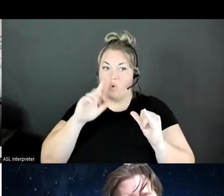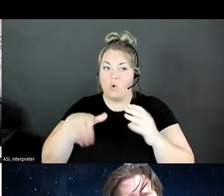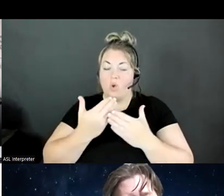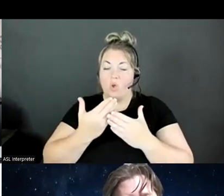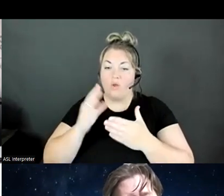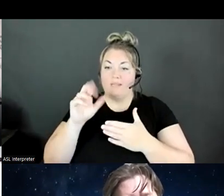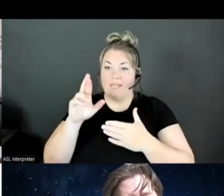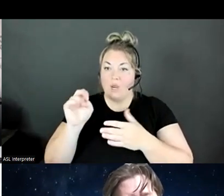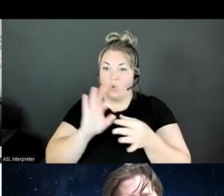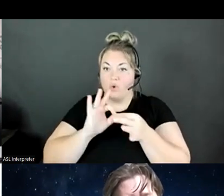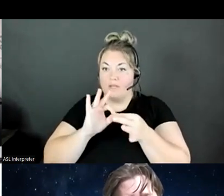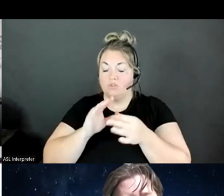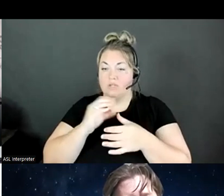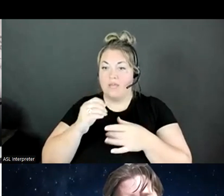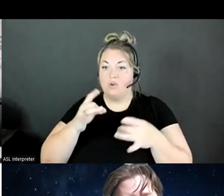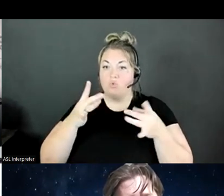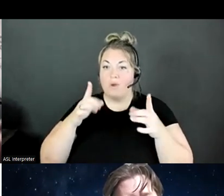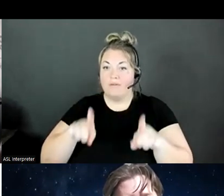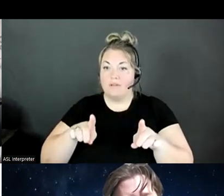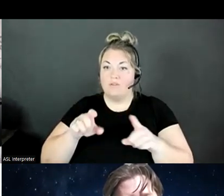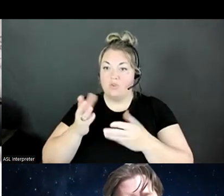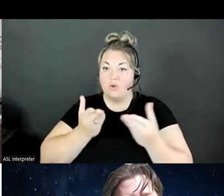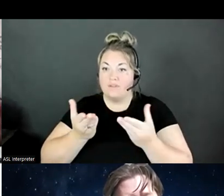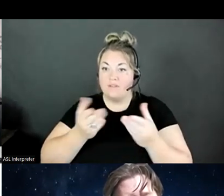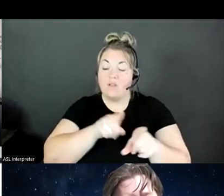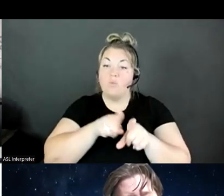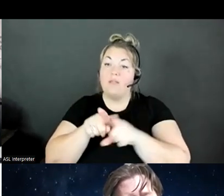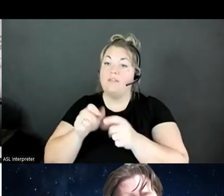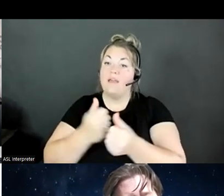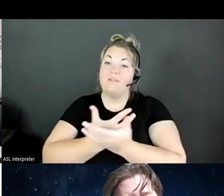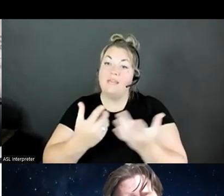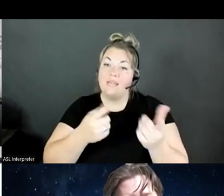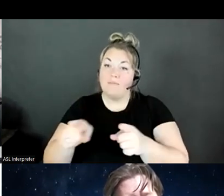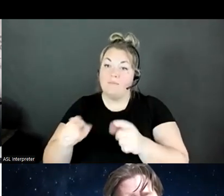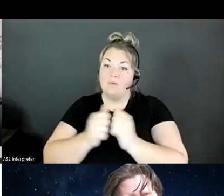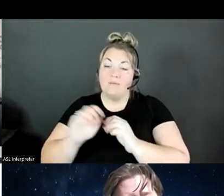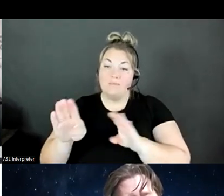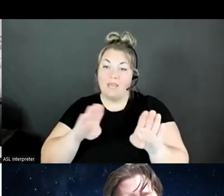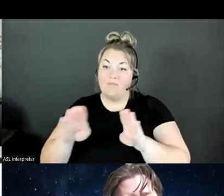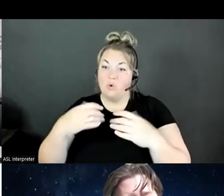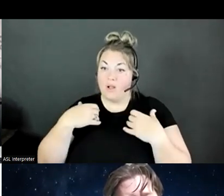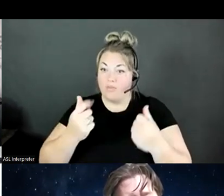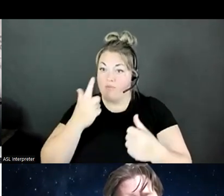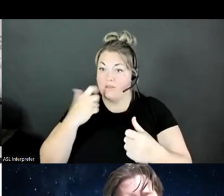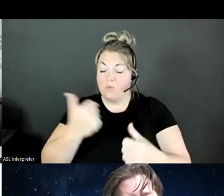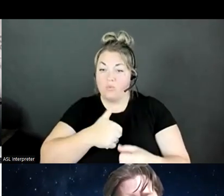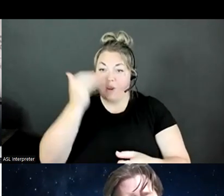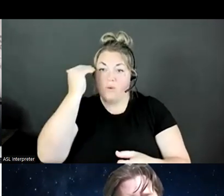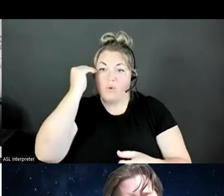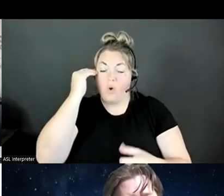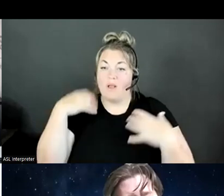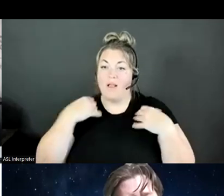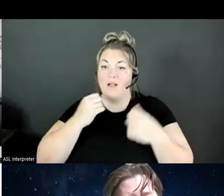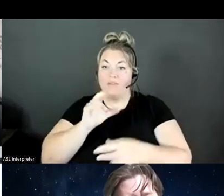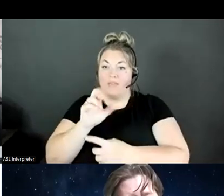coordination and crisis services, as well as everything that's happening with behavioral health. Because we know that the healthcare